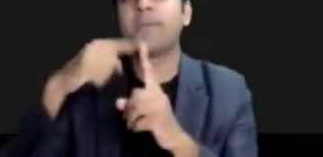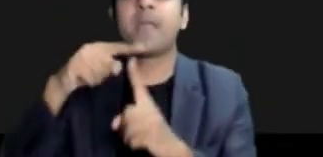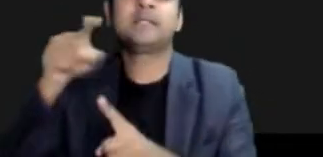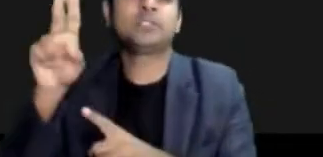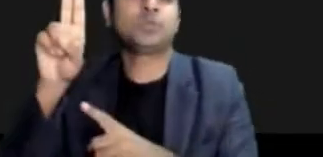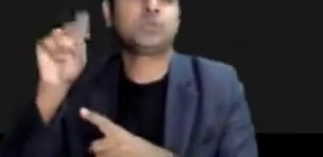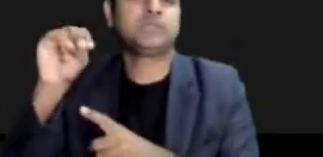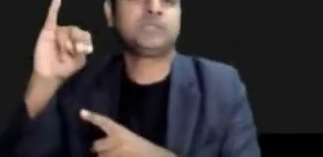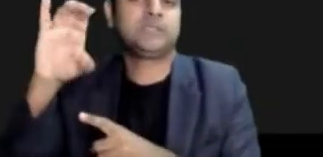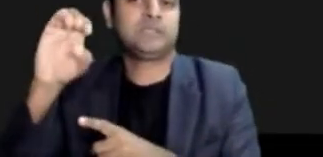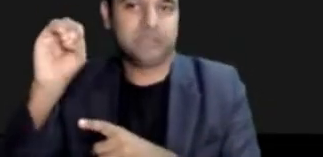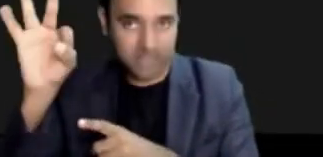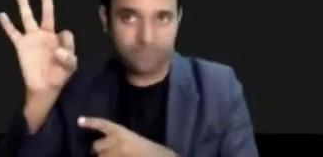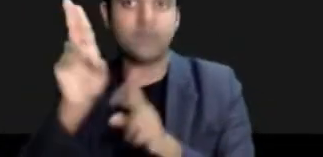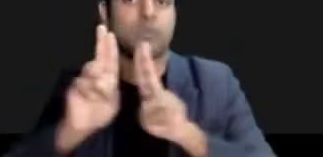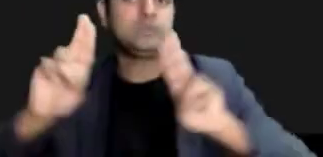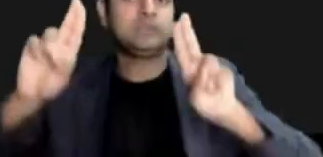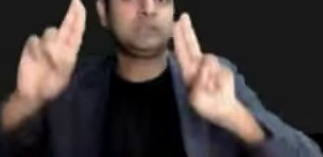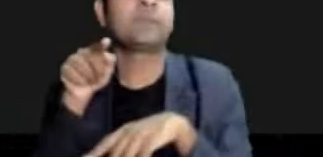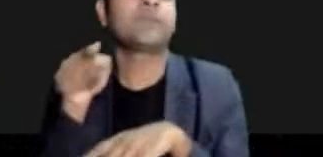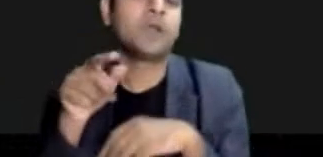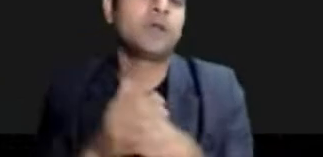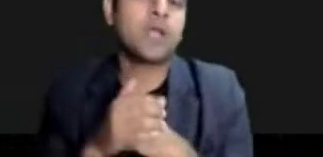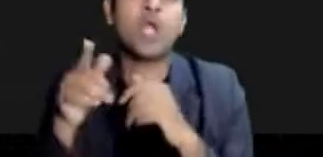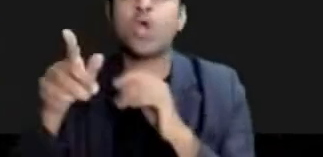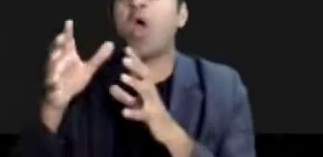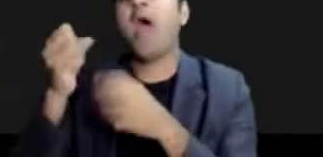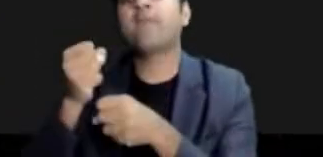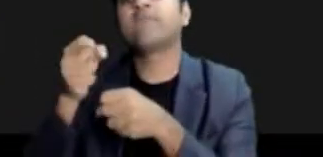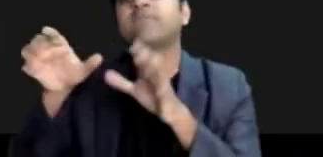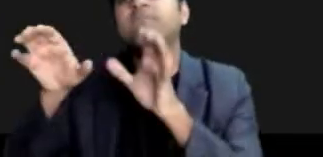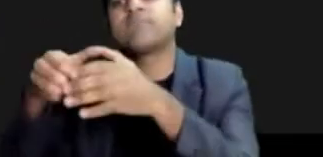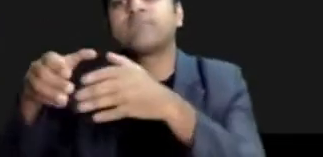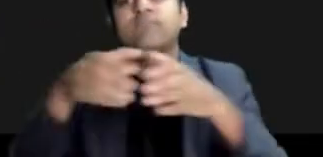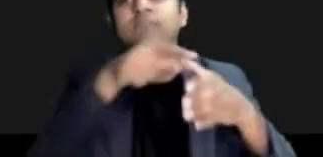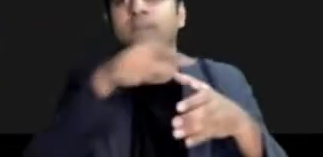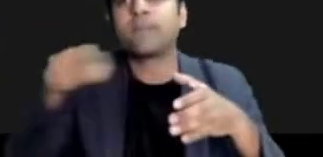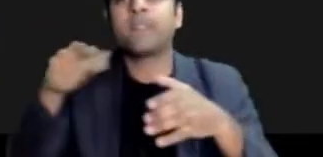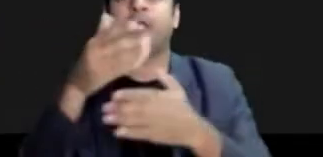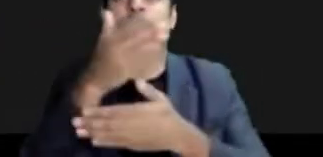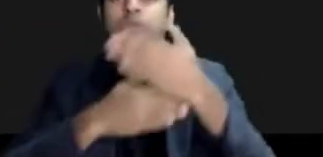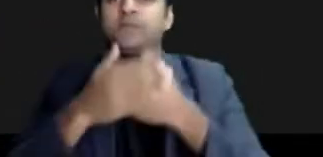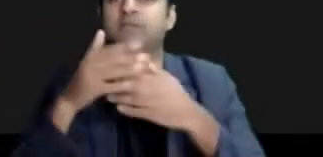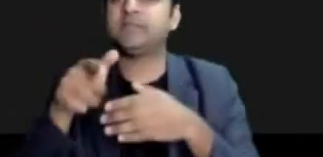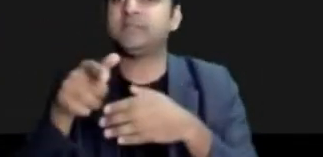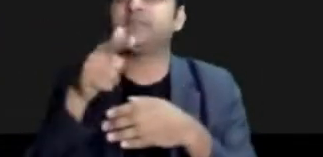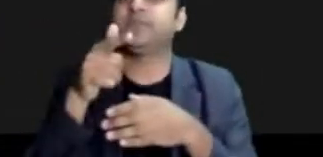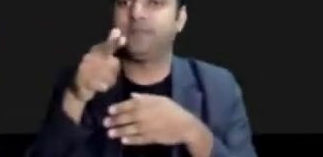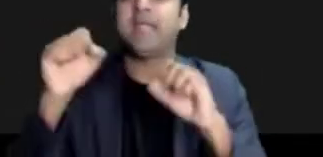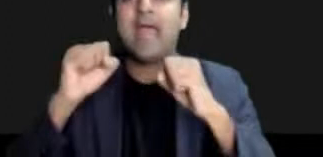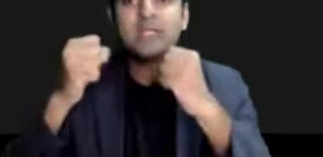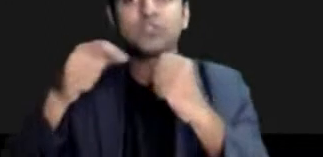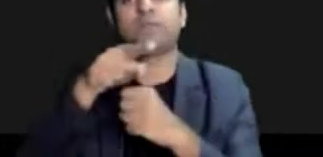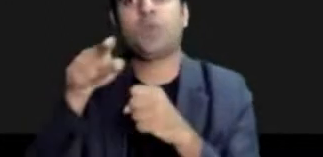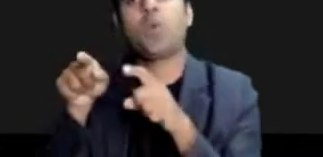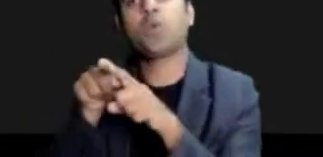law. Before joining IDA, she led diverse projects on disability rights, protection of refugees, violence